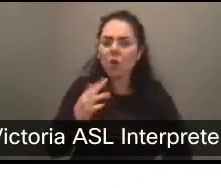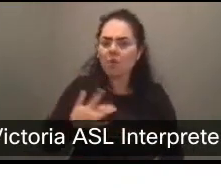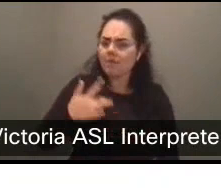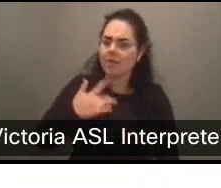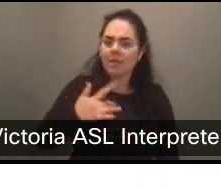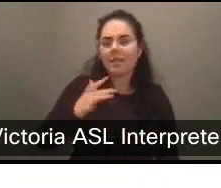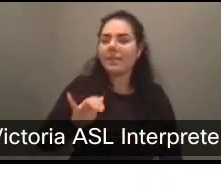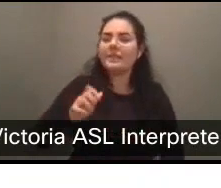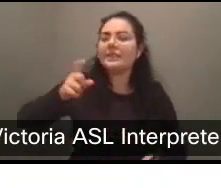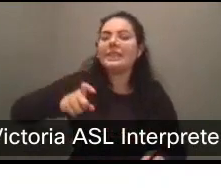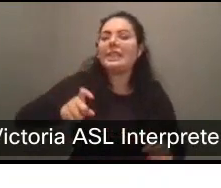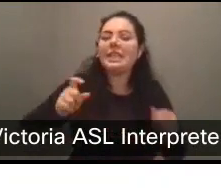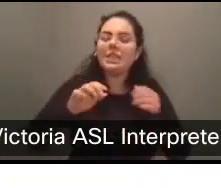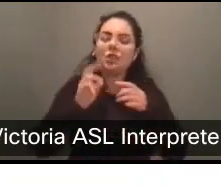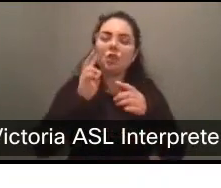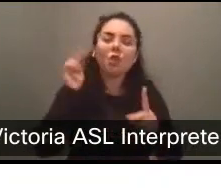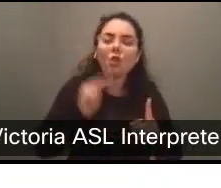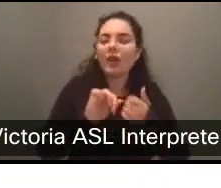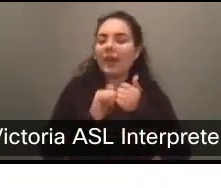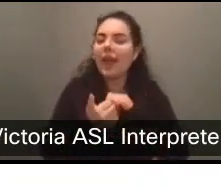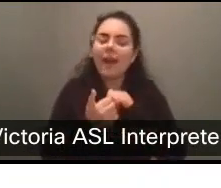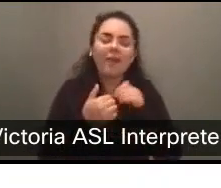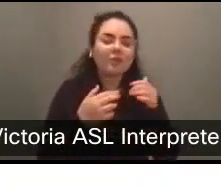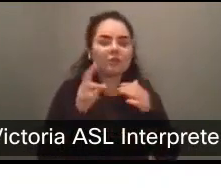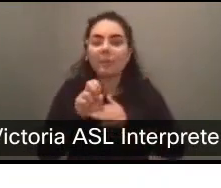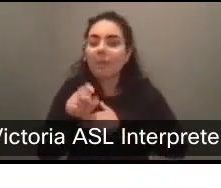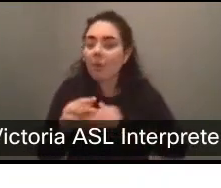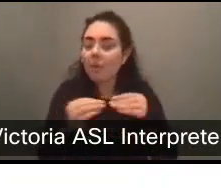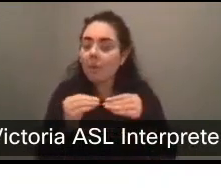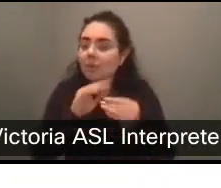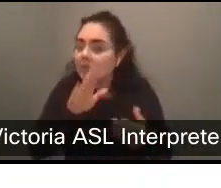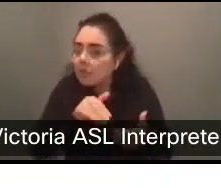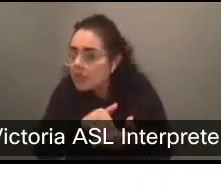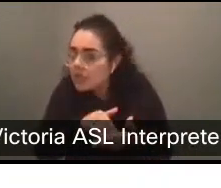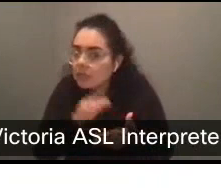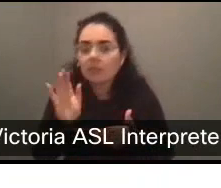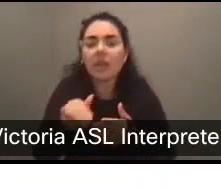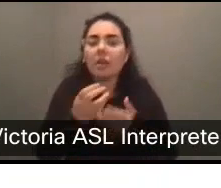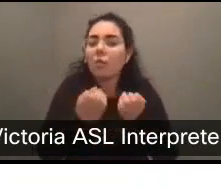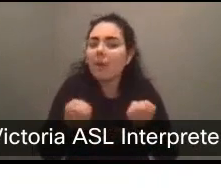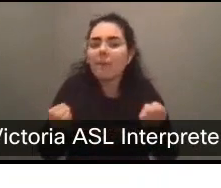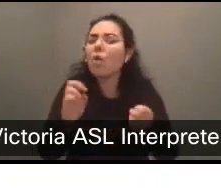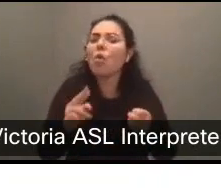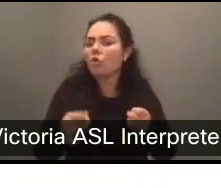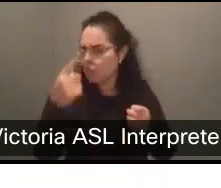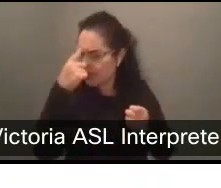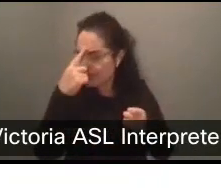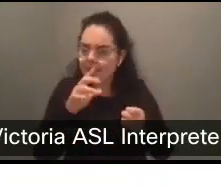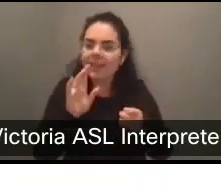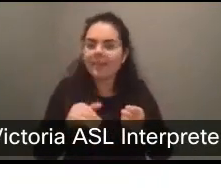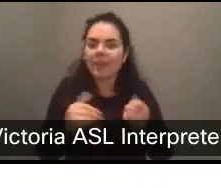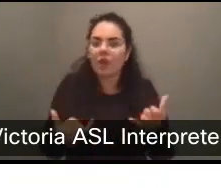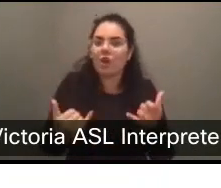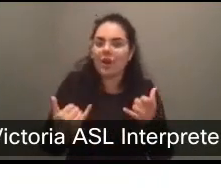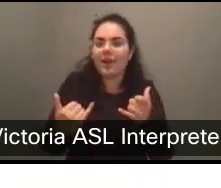need to look at how to deploy more centralized to those equipment, or do you think that the current infrastructure that